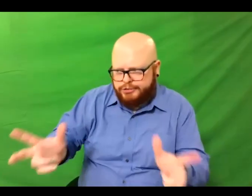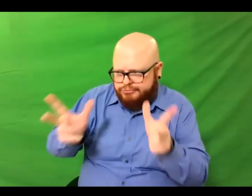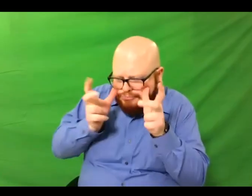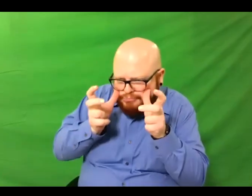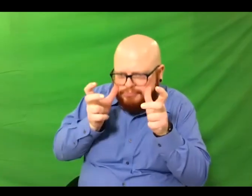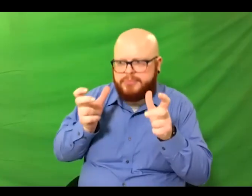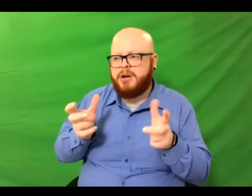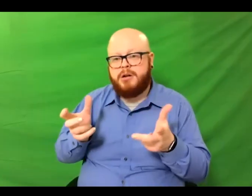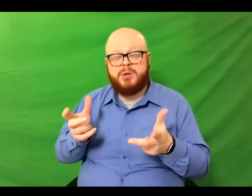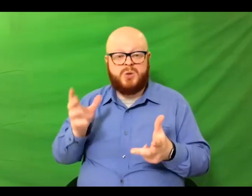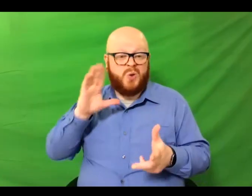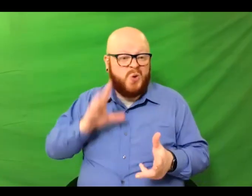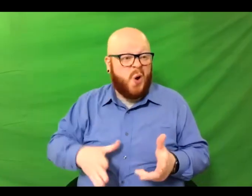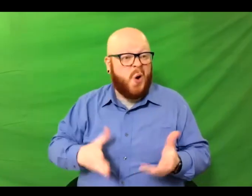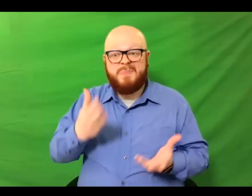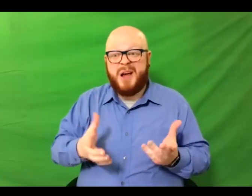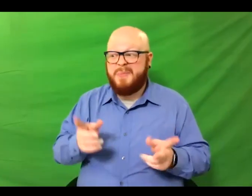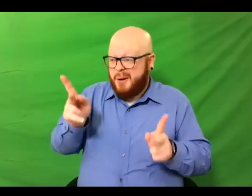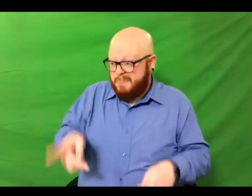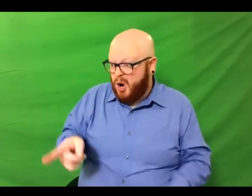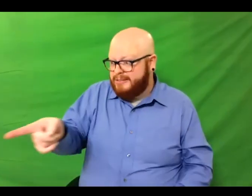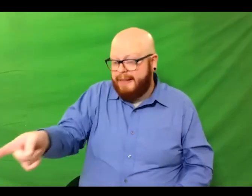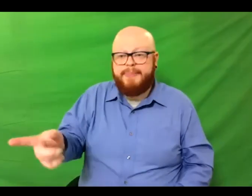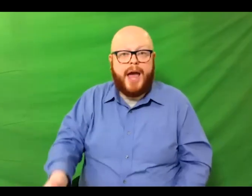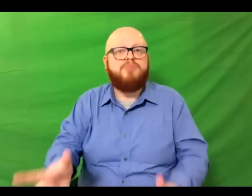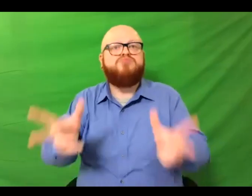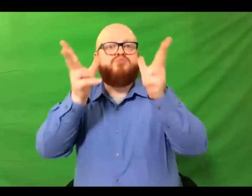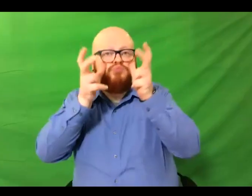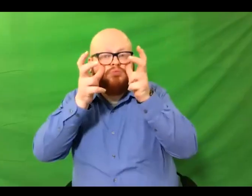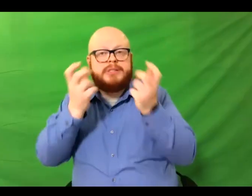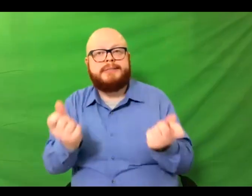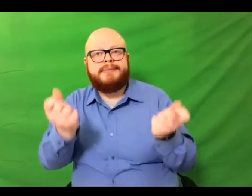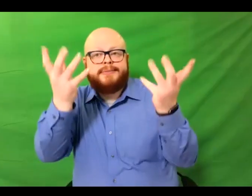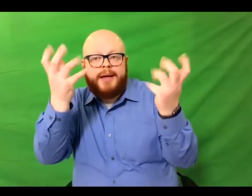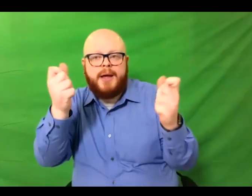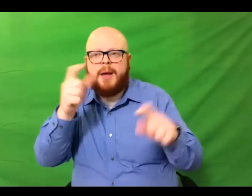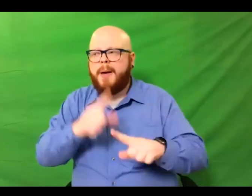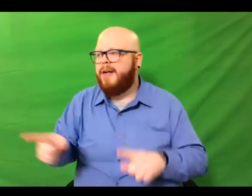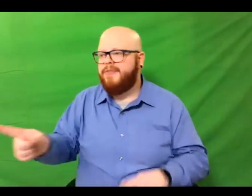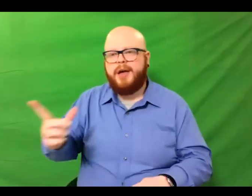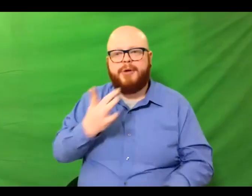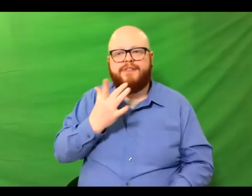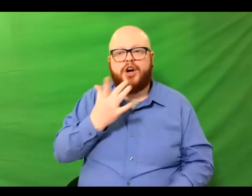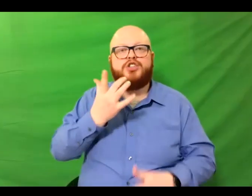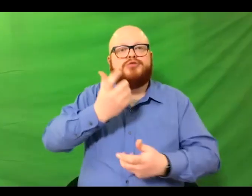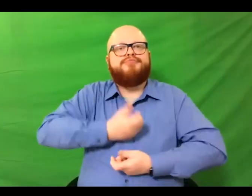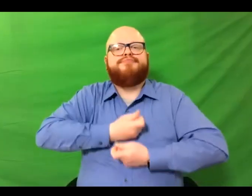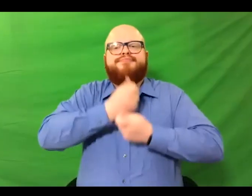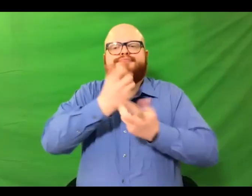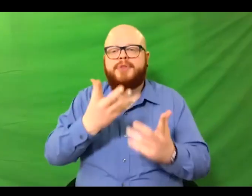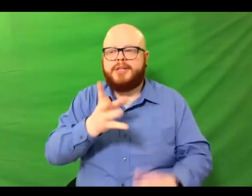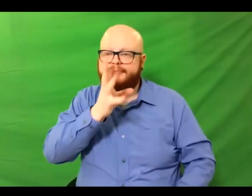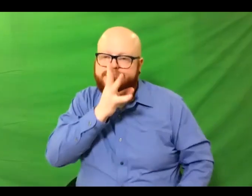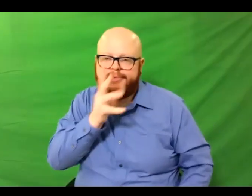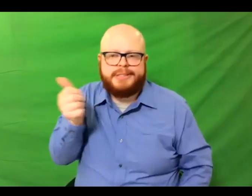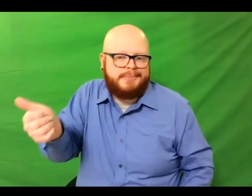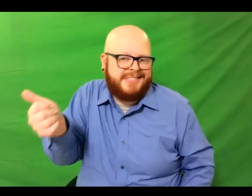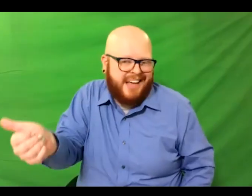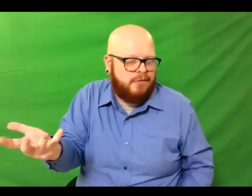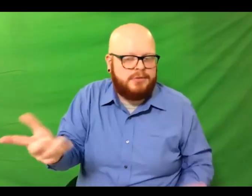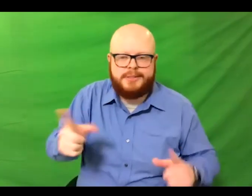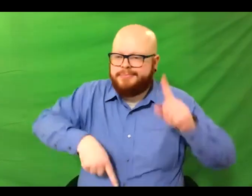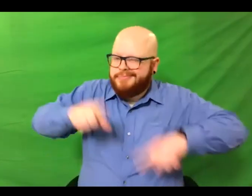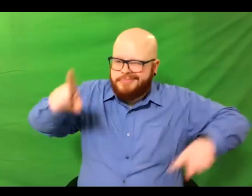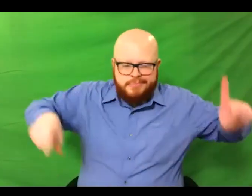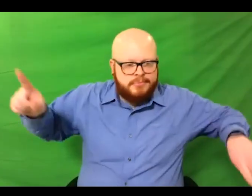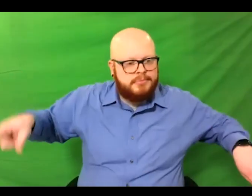primarily receptively, and they may use additional communication approaches expressively, and that's okay. On the right, there's a resource that